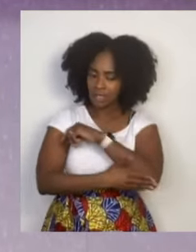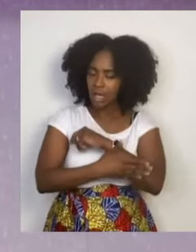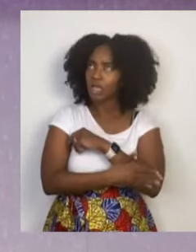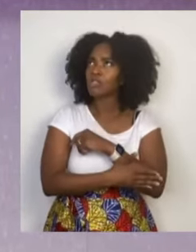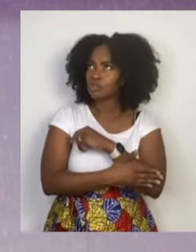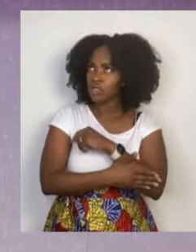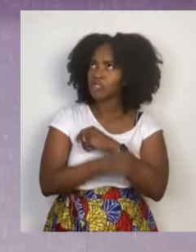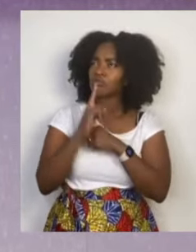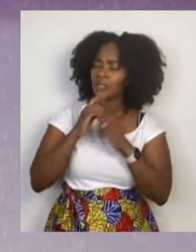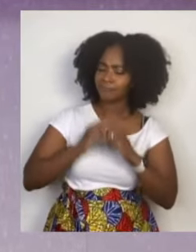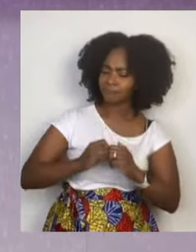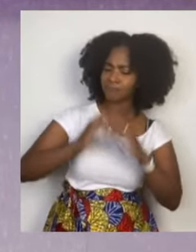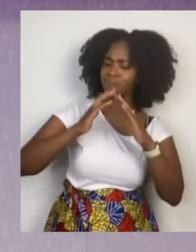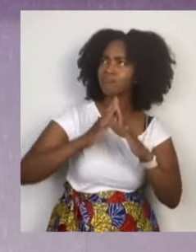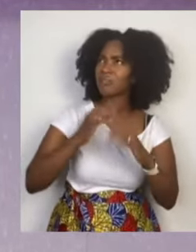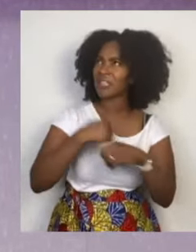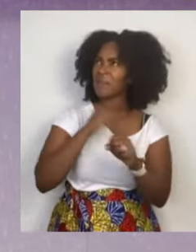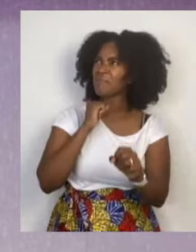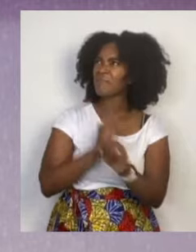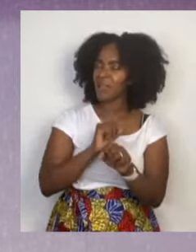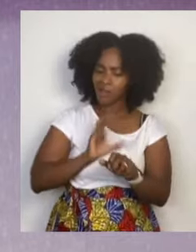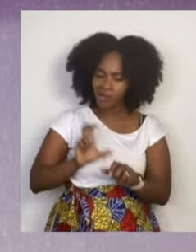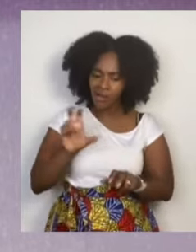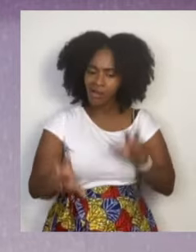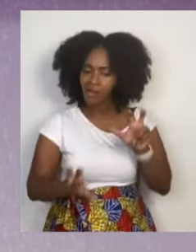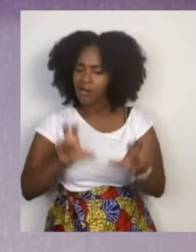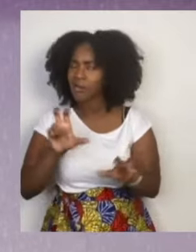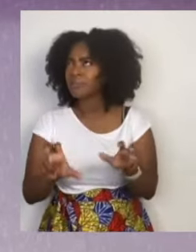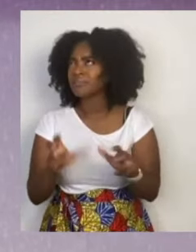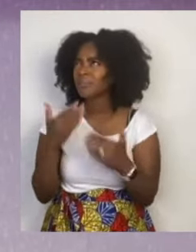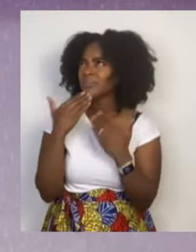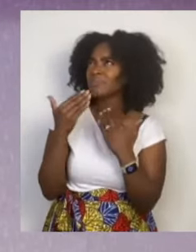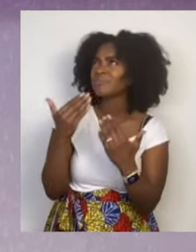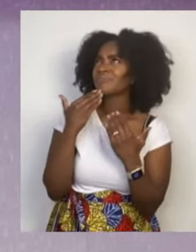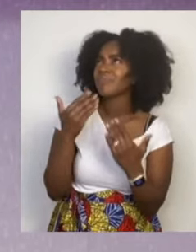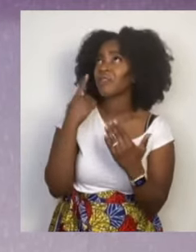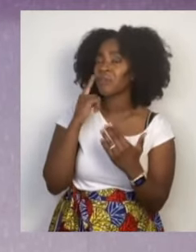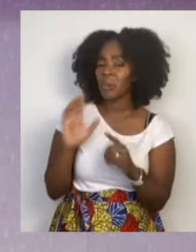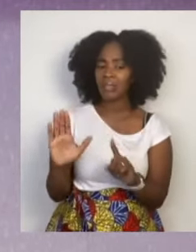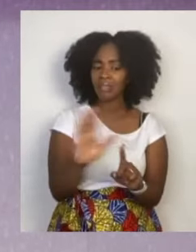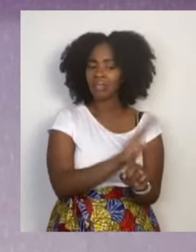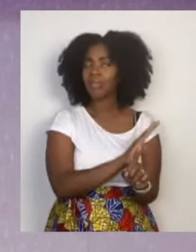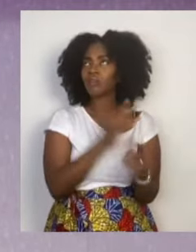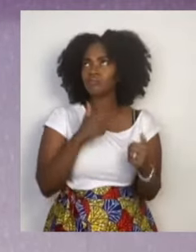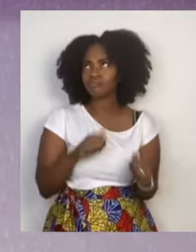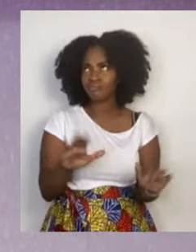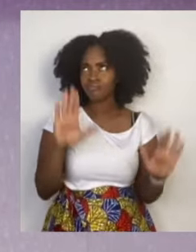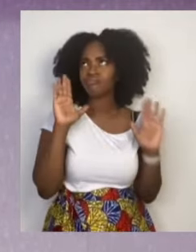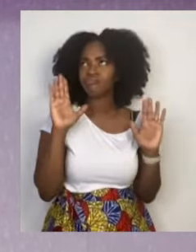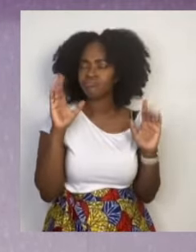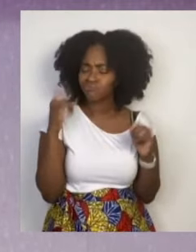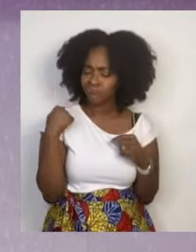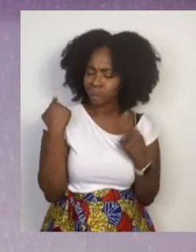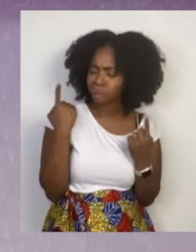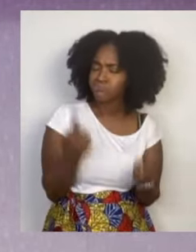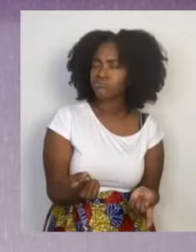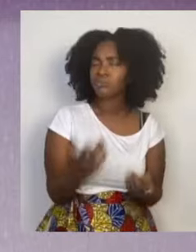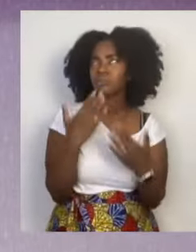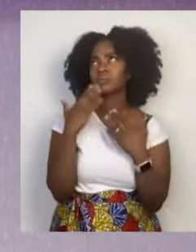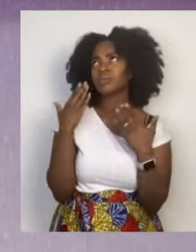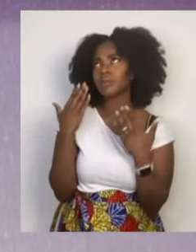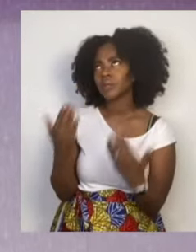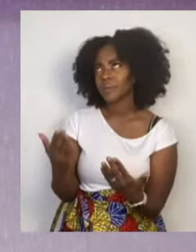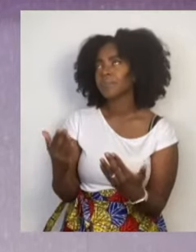every contribution. Father, we thank you for the sacrifices that have been made. Lord, we thank you for those who